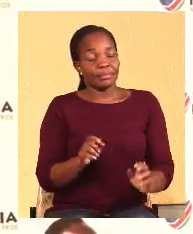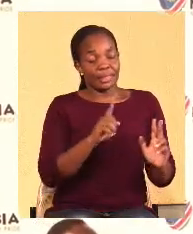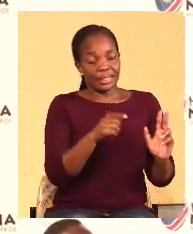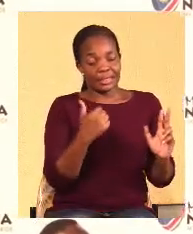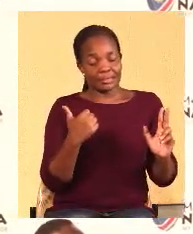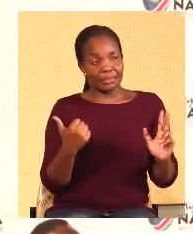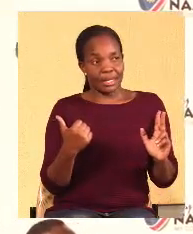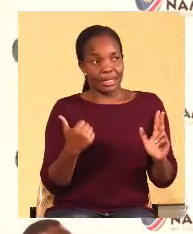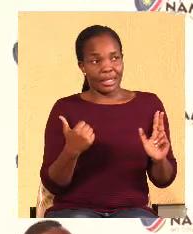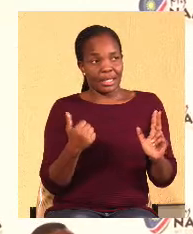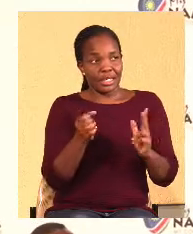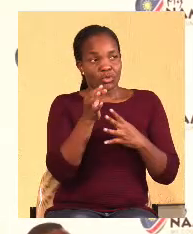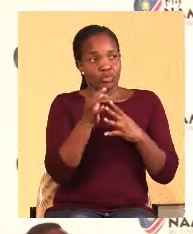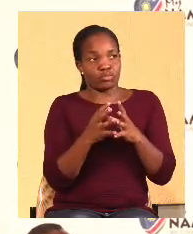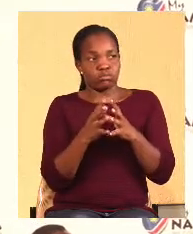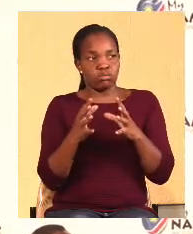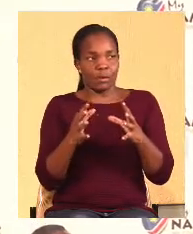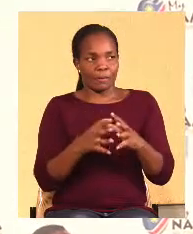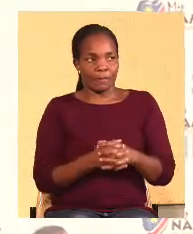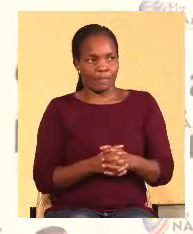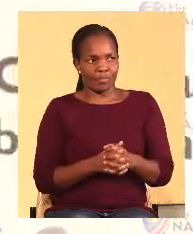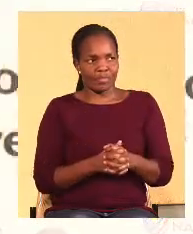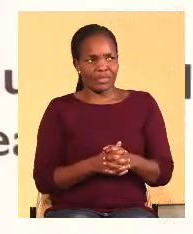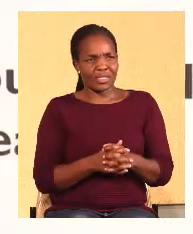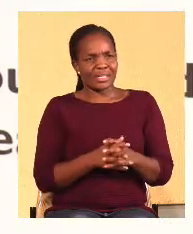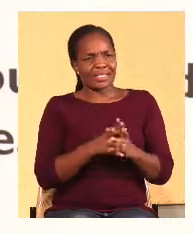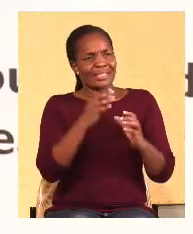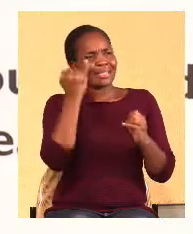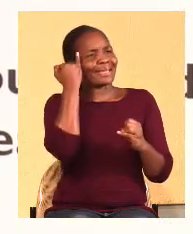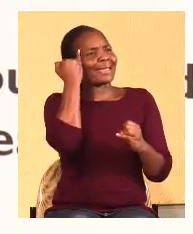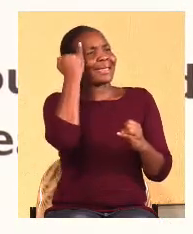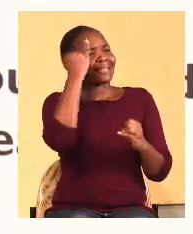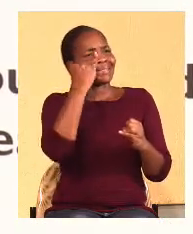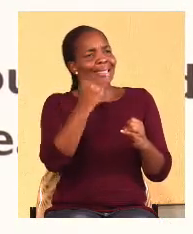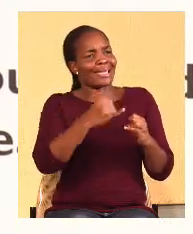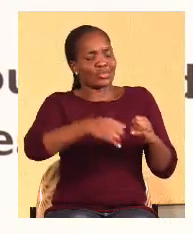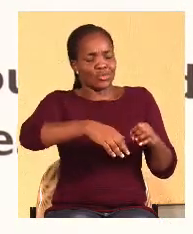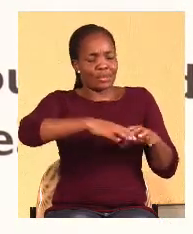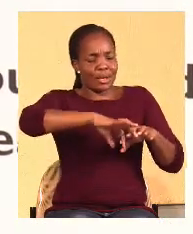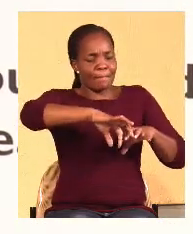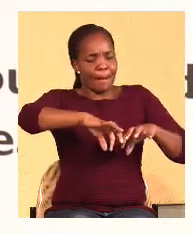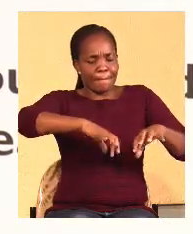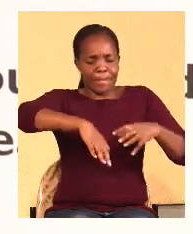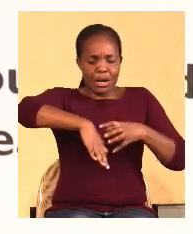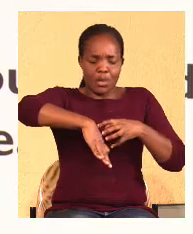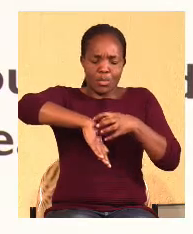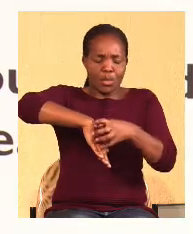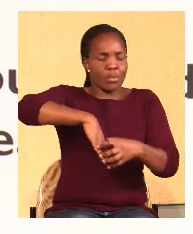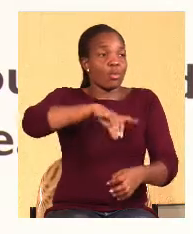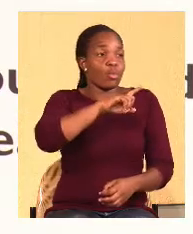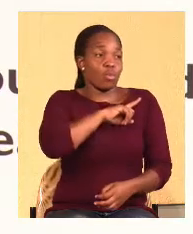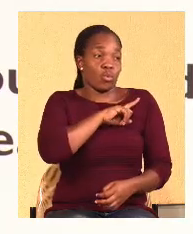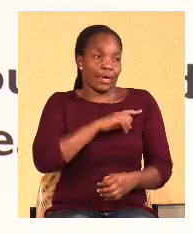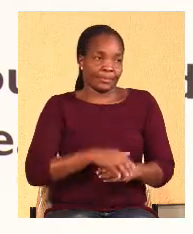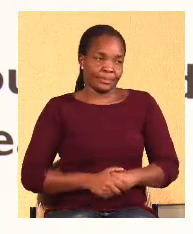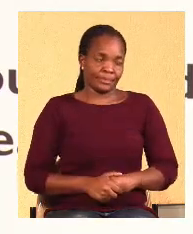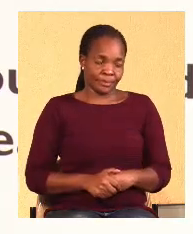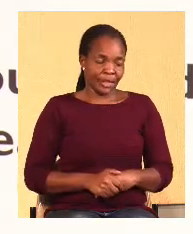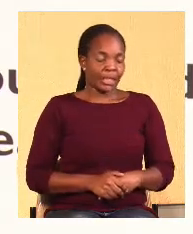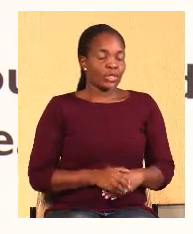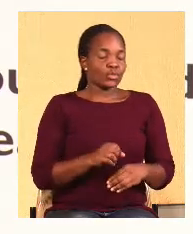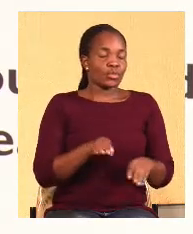I'm done. Is the idea really was to make essential services accessible to the